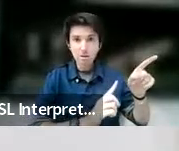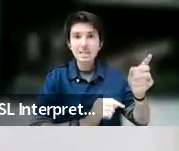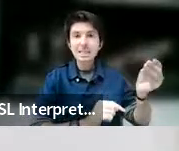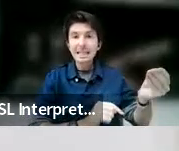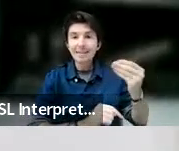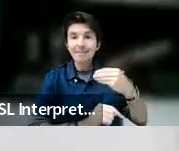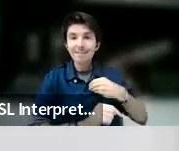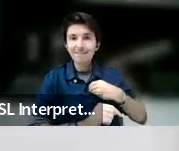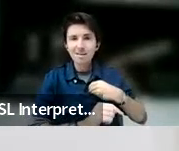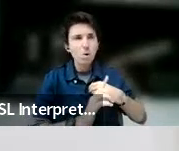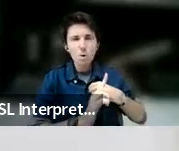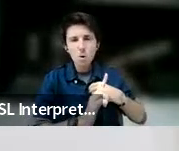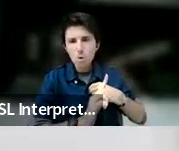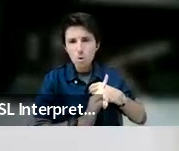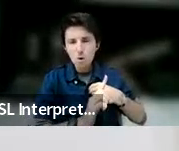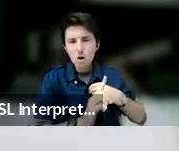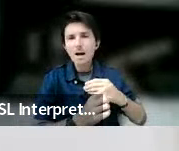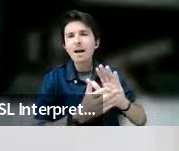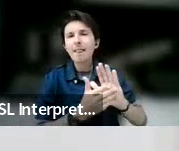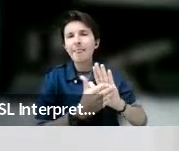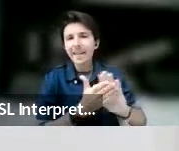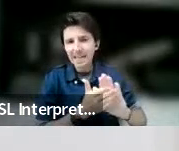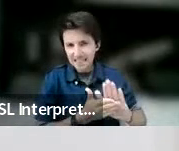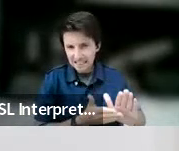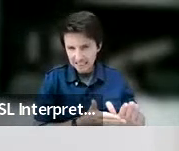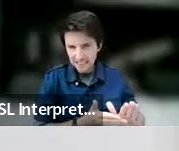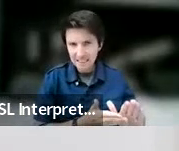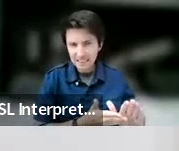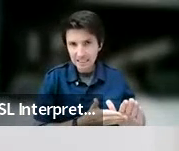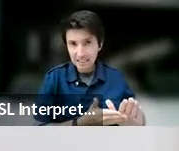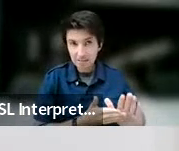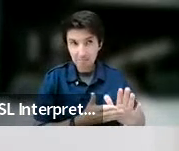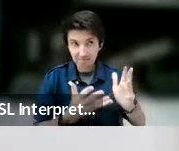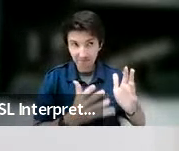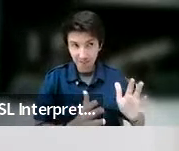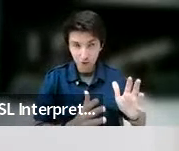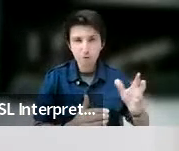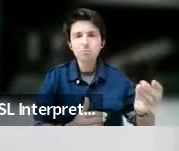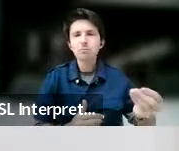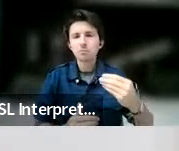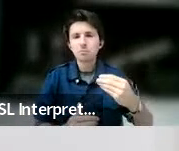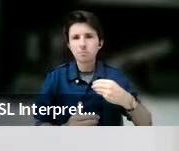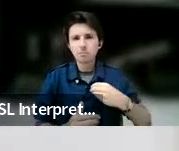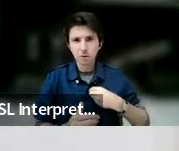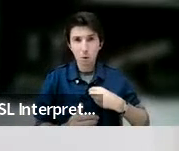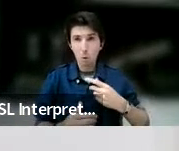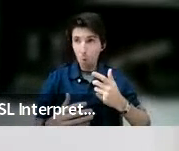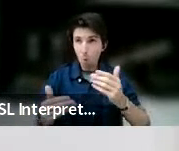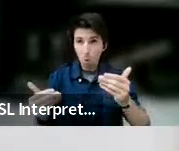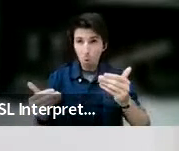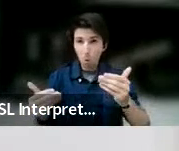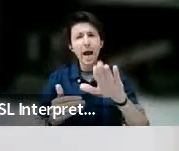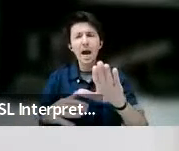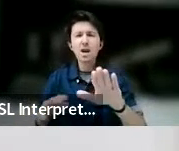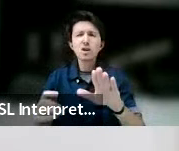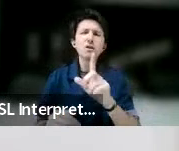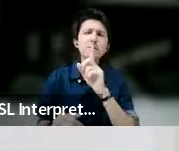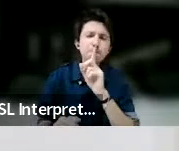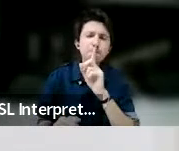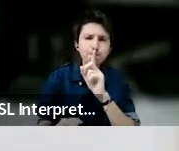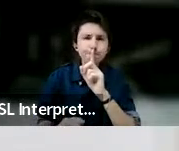no expectation for a background actor to wear any wardrobe, particularly if you're working